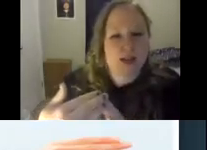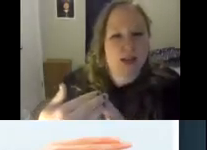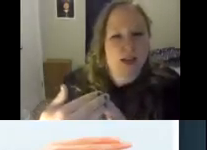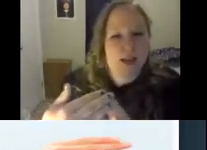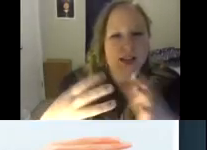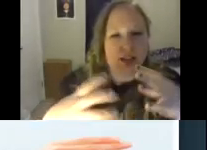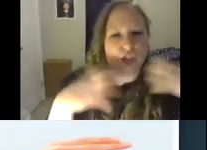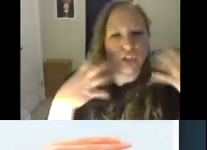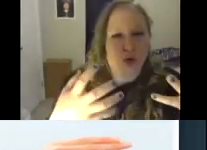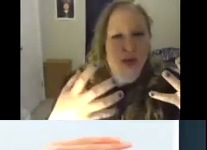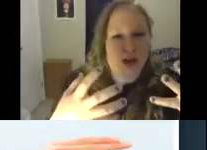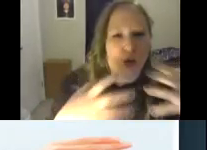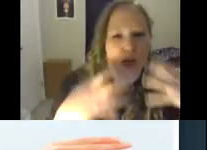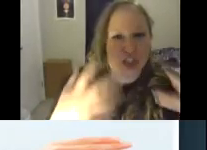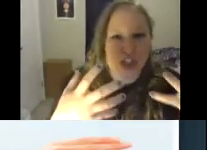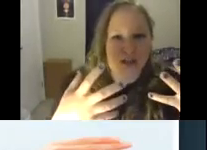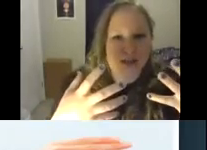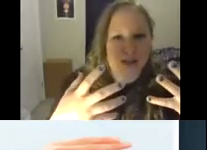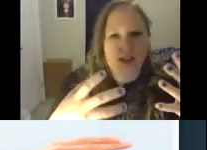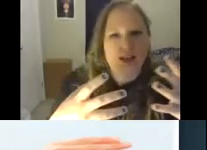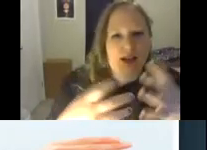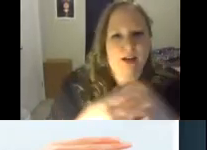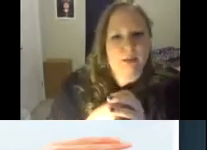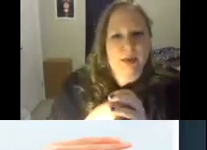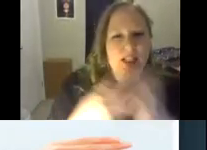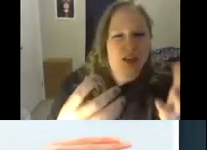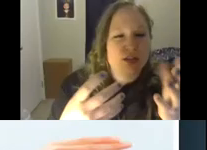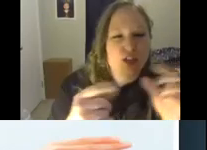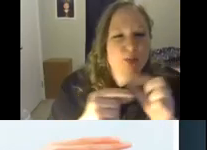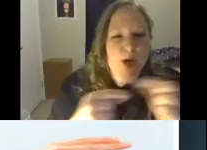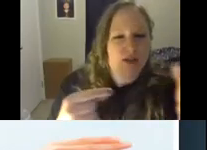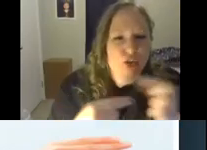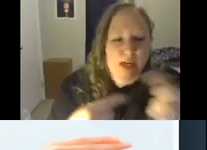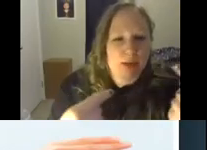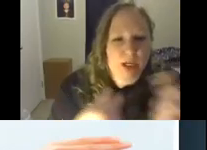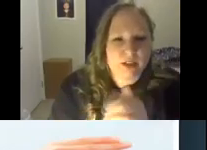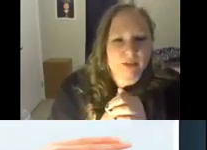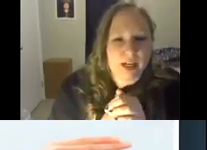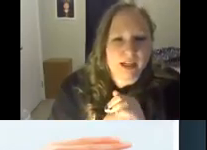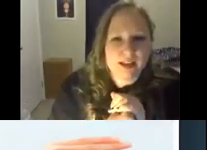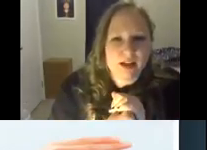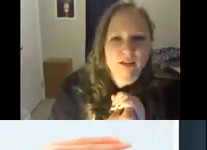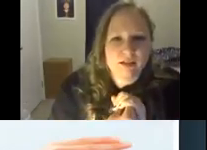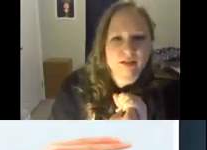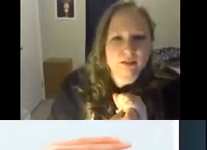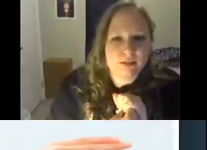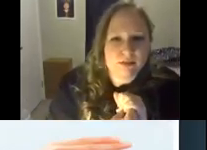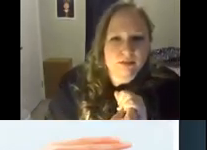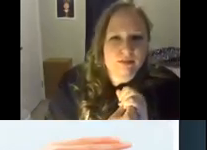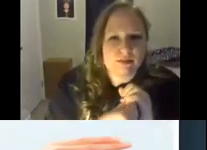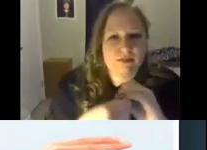what, is to show that question, but it's also just part of the grammar for ASL.